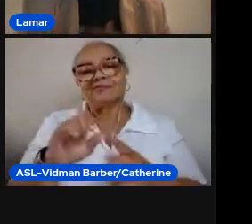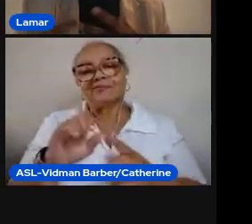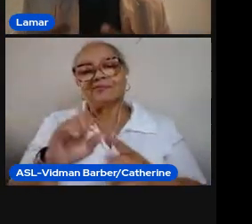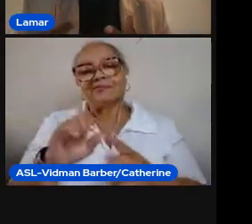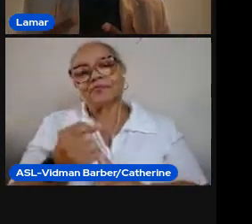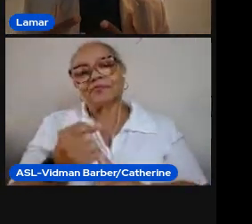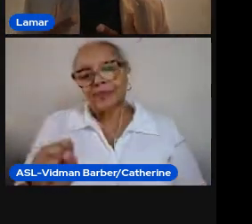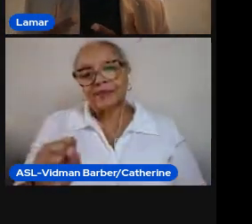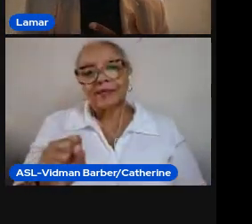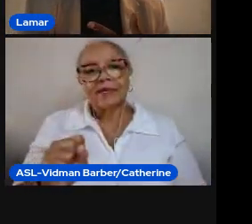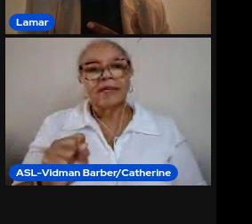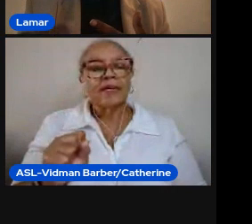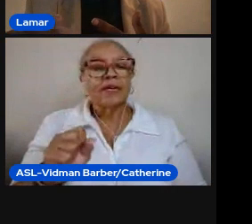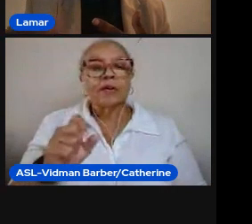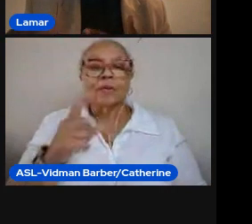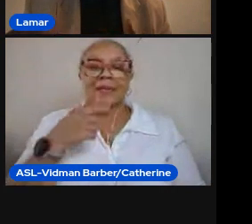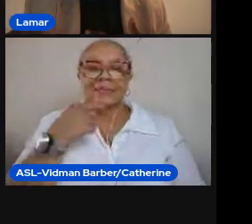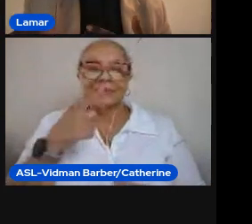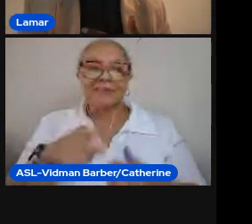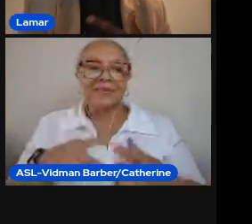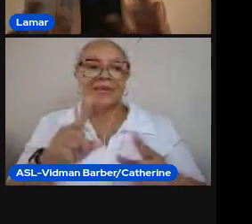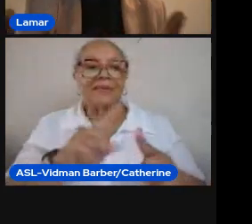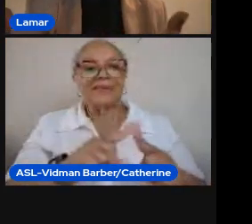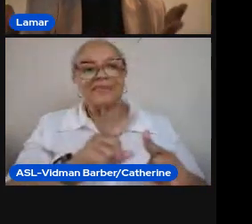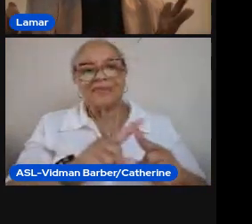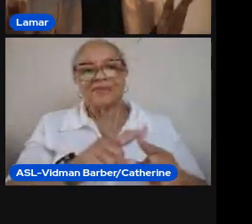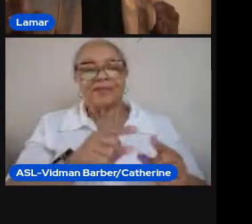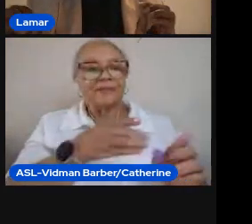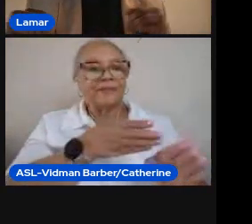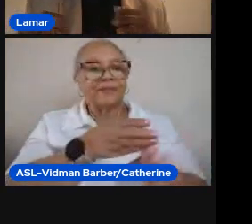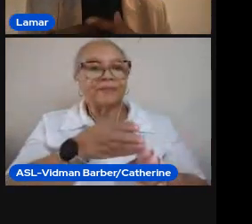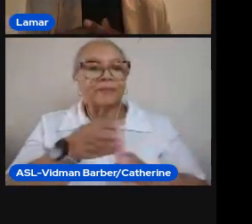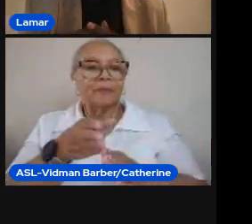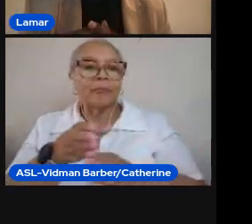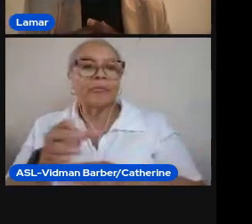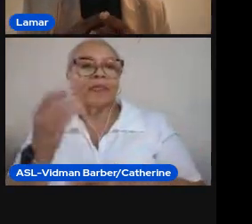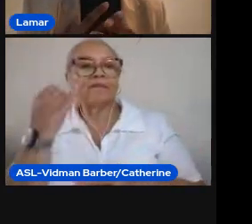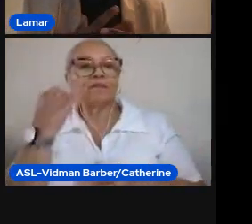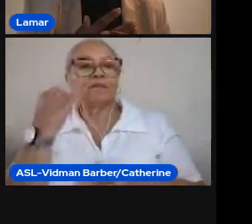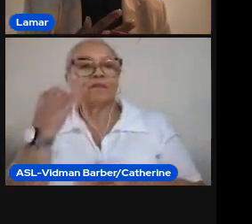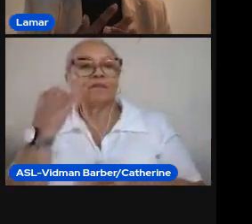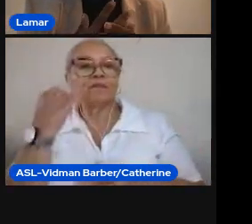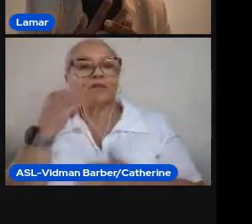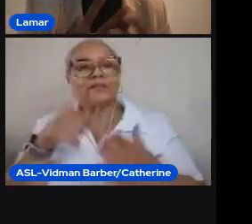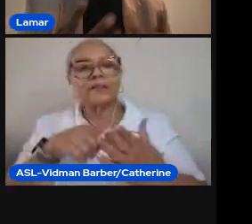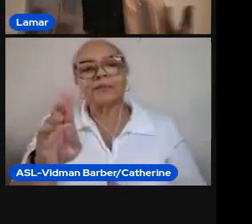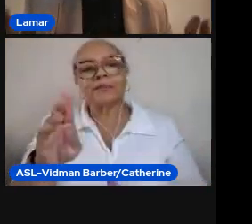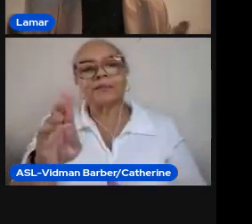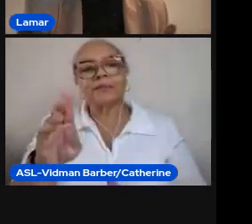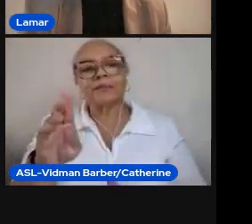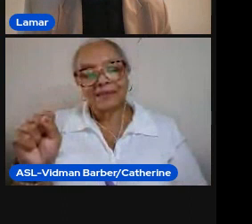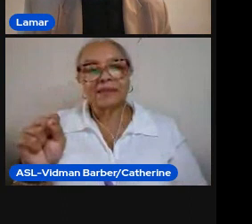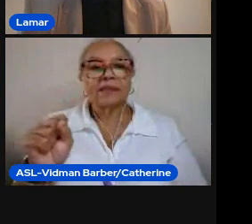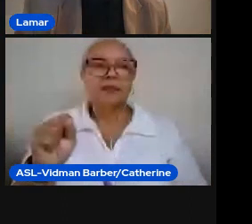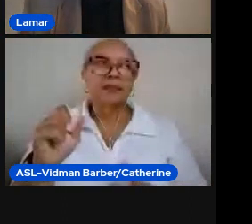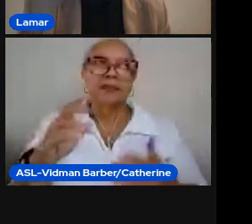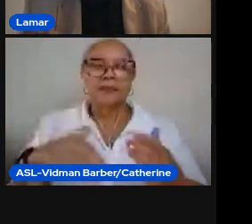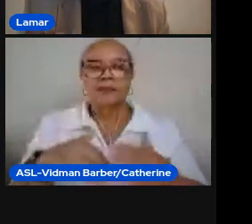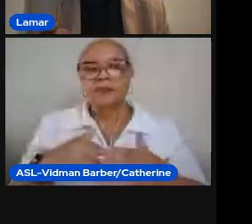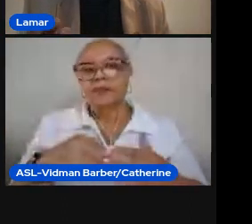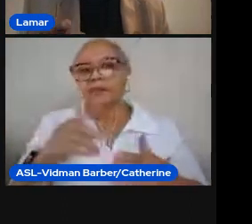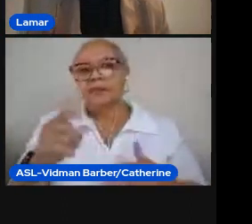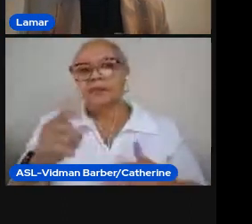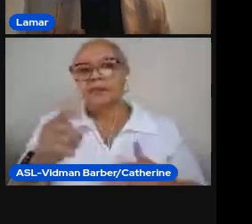And when we say strains, you have, for example, GBS, they're like at least 1,000 different